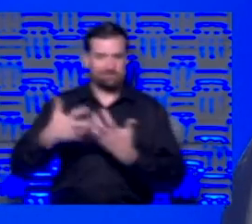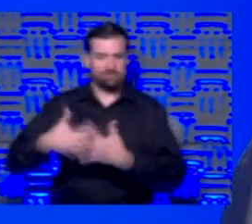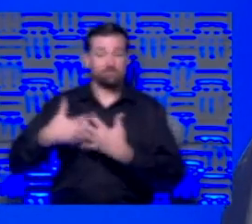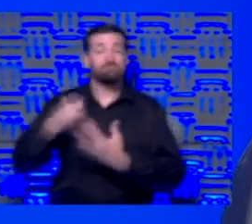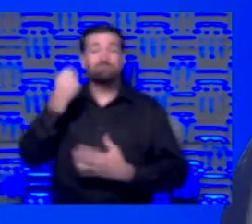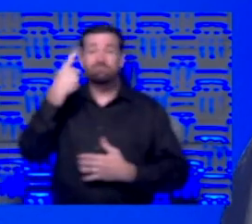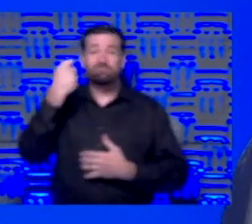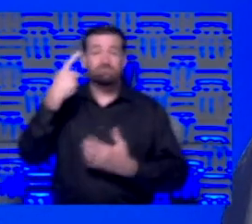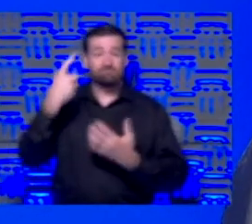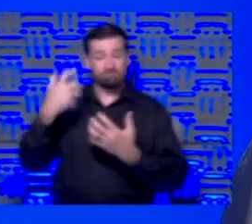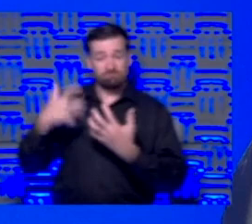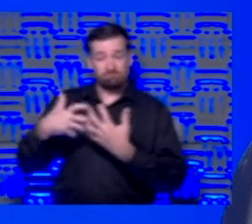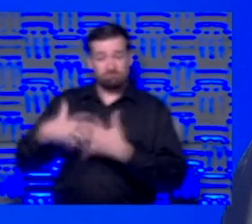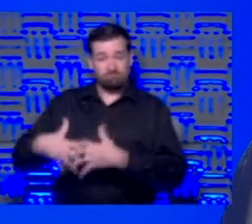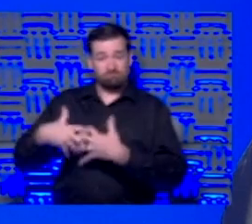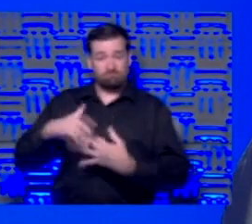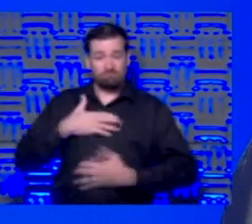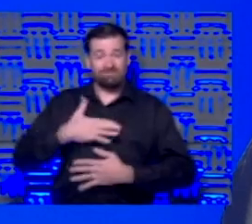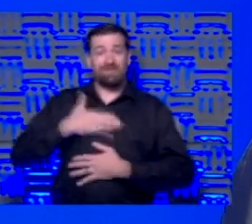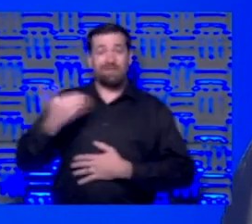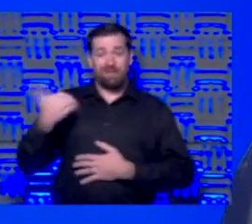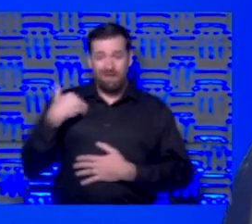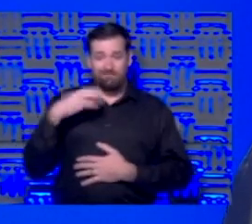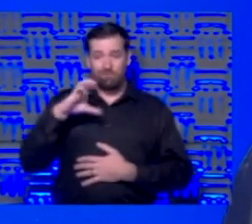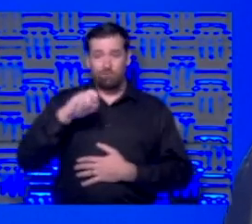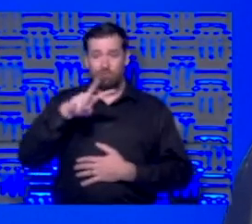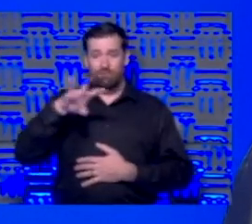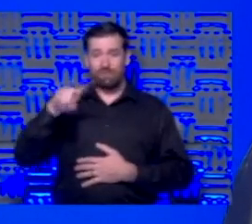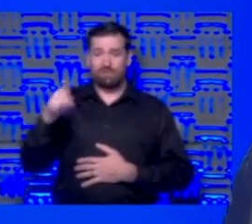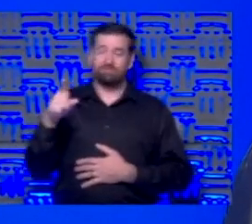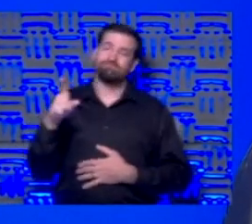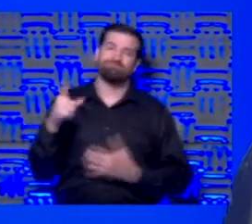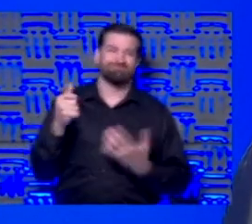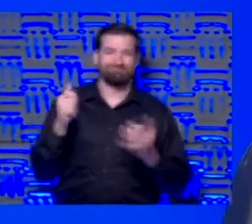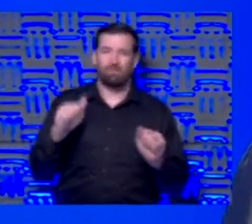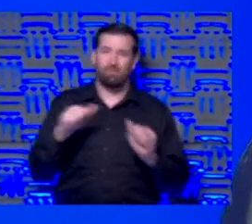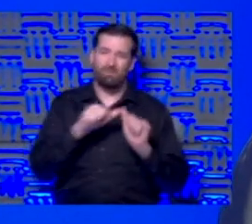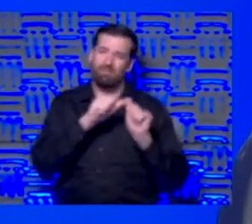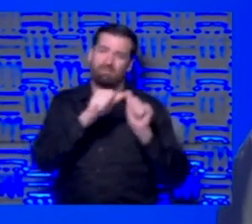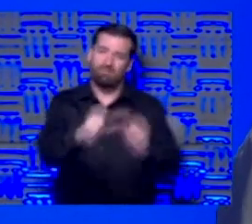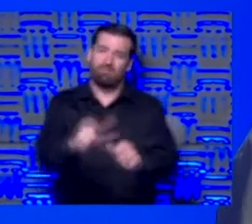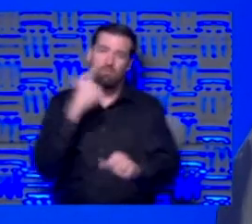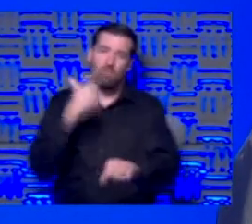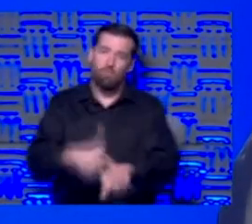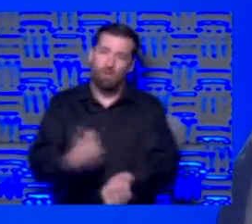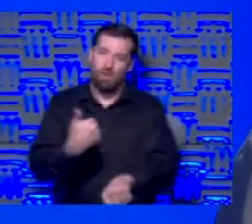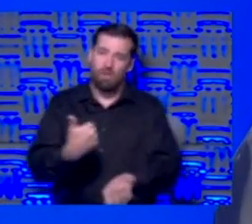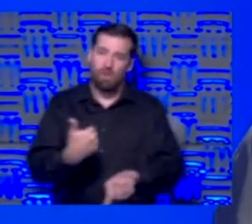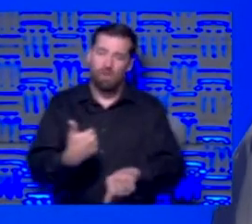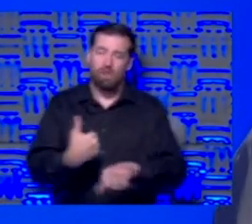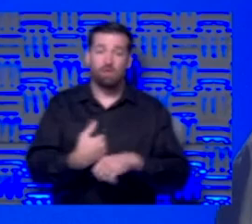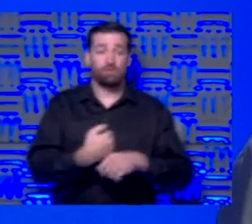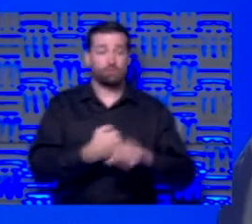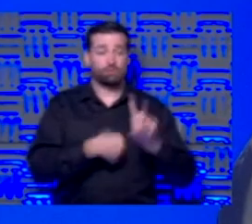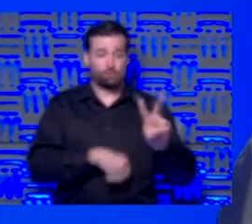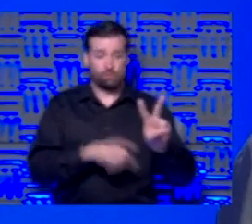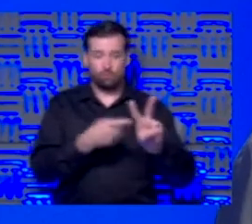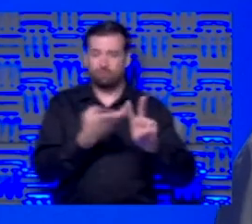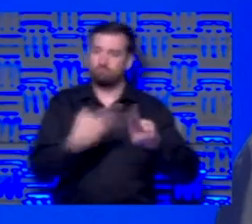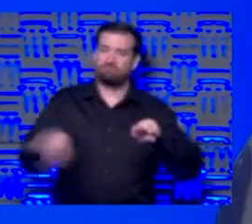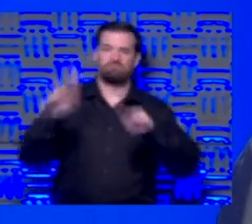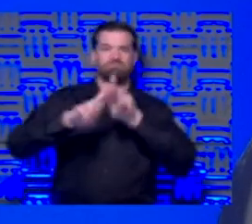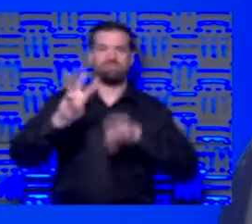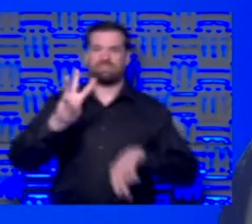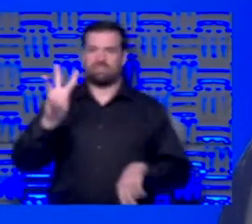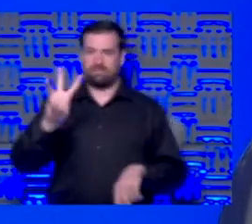once you go on a ventilator, if you have COVID-19, you're probably going to be on there for the most part for a while. So up to 2 weeks. We went from 2 to 6 patients on the